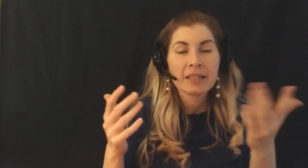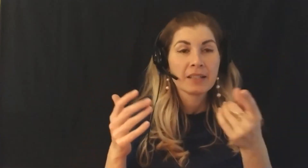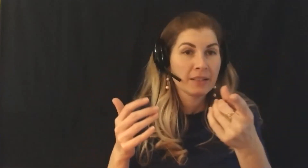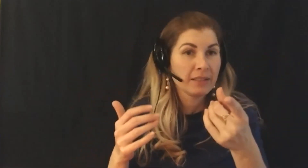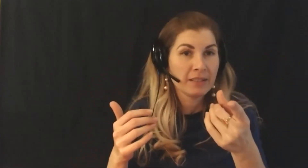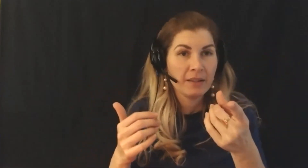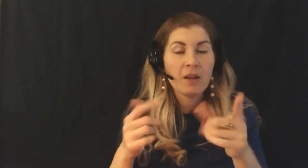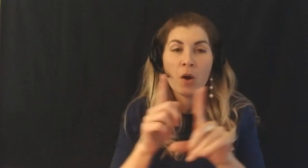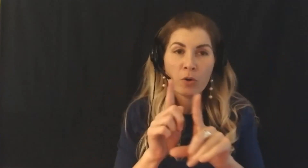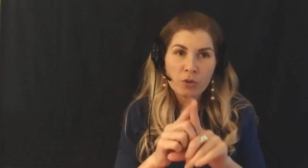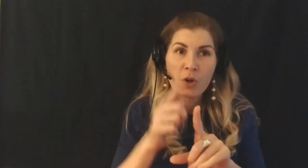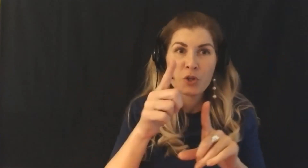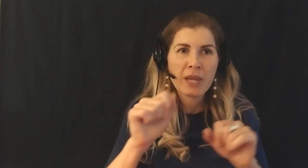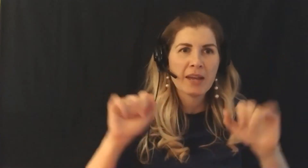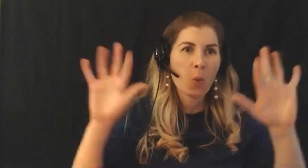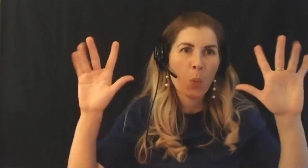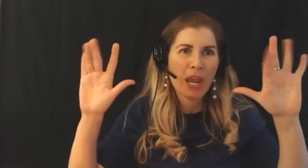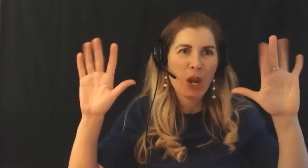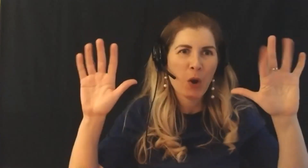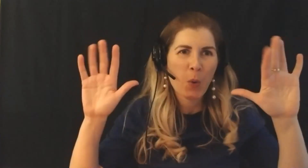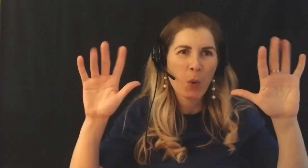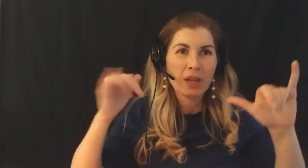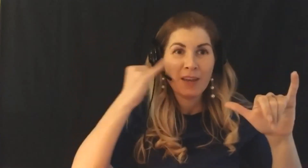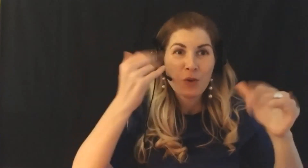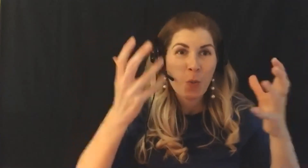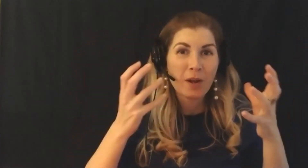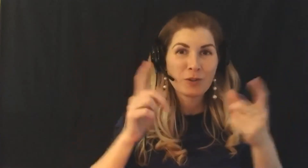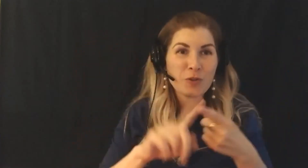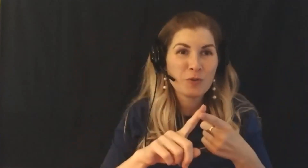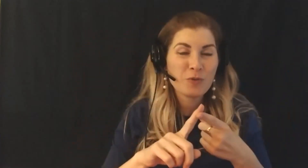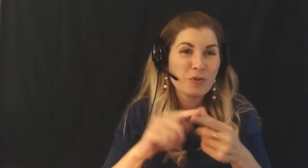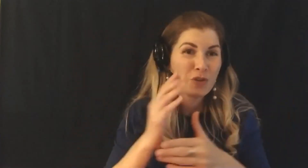anybody, you can even give me wiggle fingers if you wanna share one, like this.